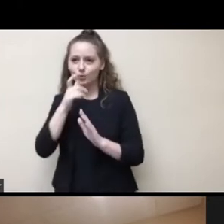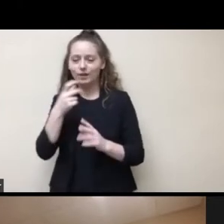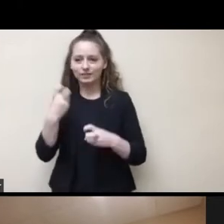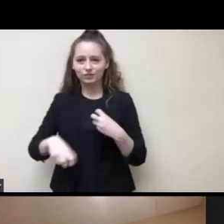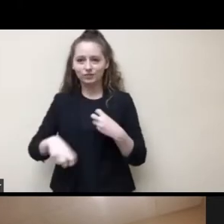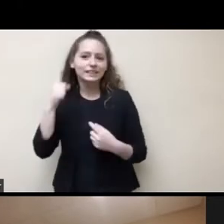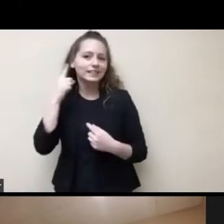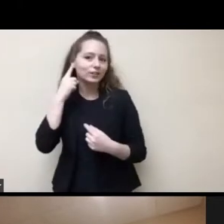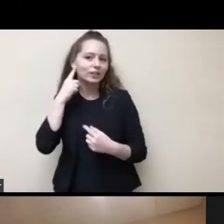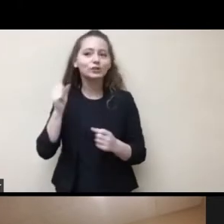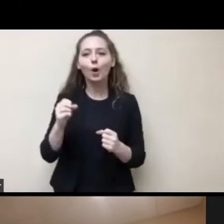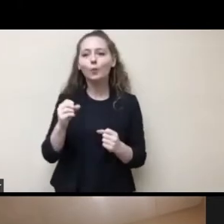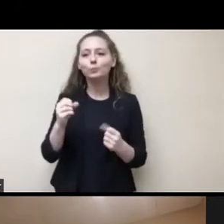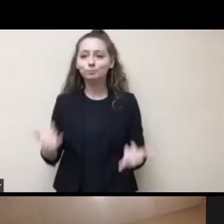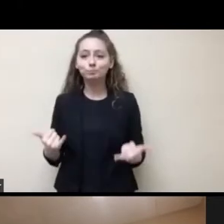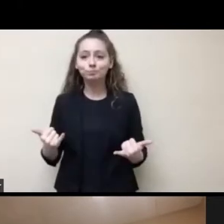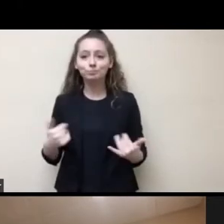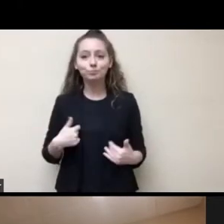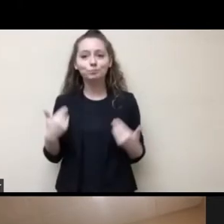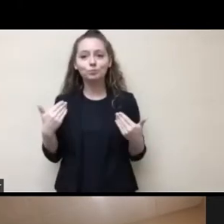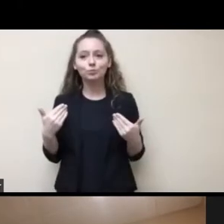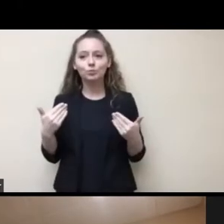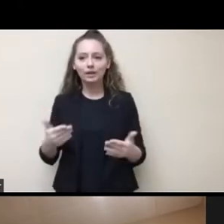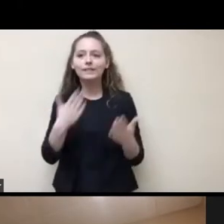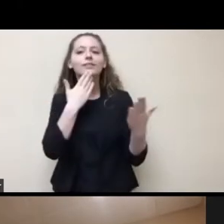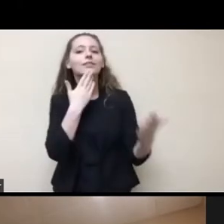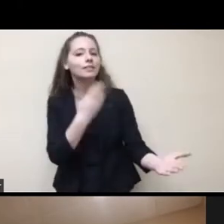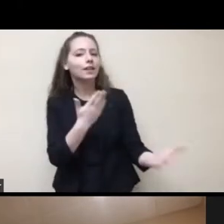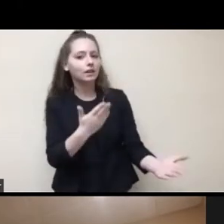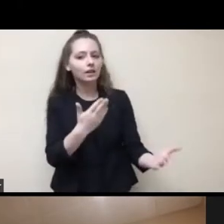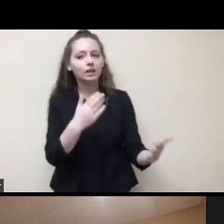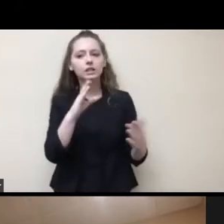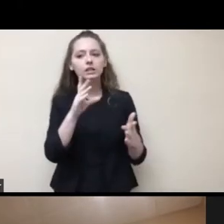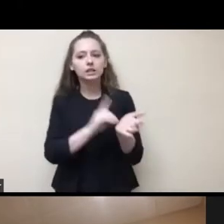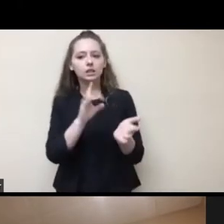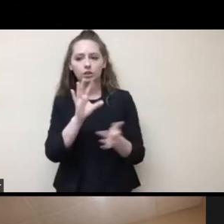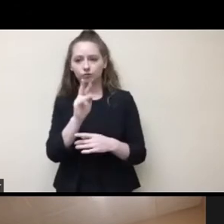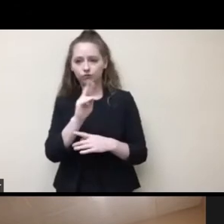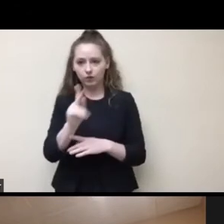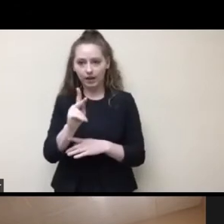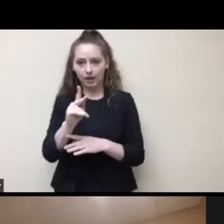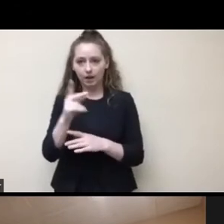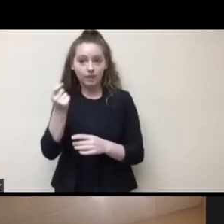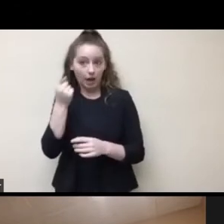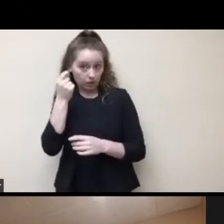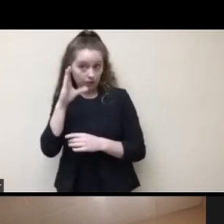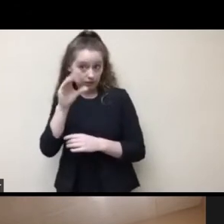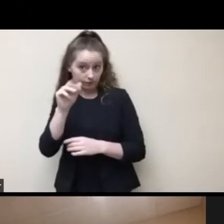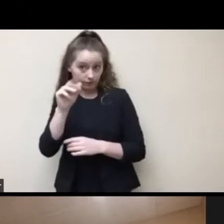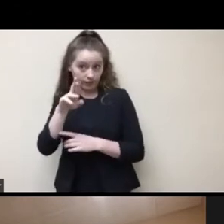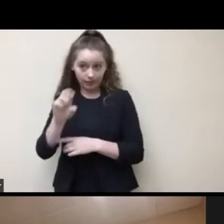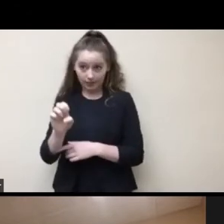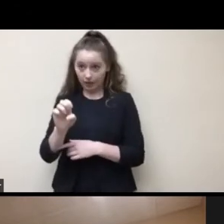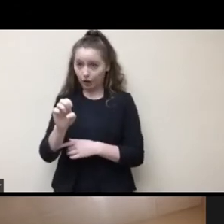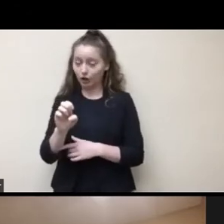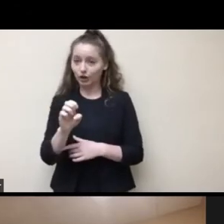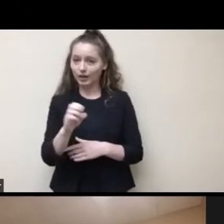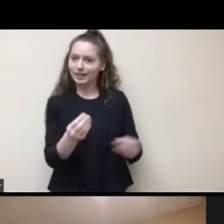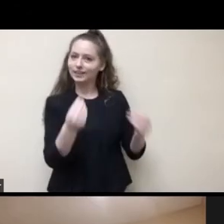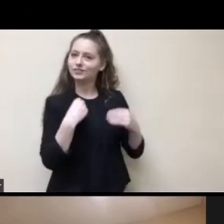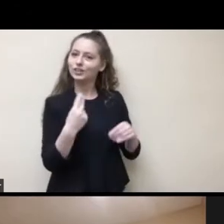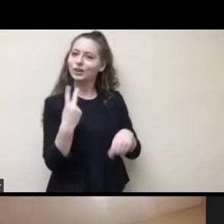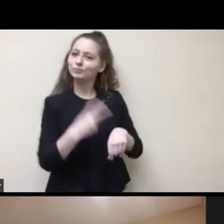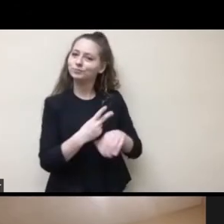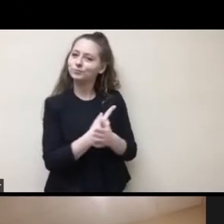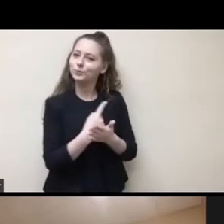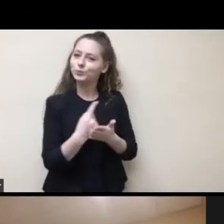without further ado, I'd like to thank Dr. Frank Masana of Comprehensive Care and have him give us our bi-weekly report. How are you doing, Dr.